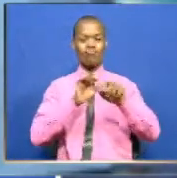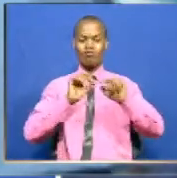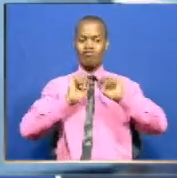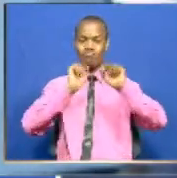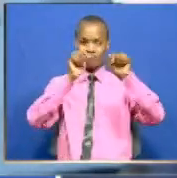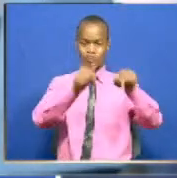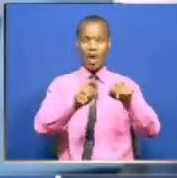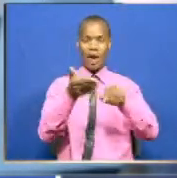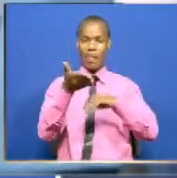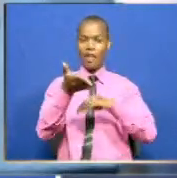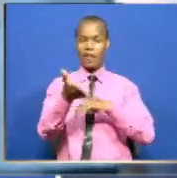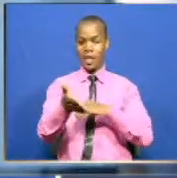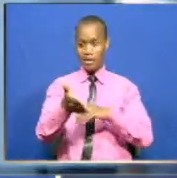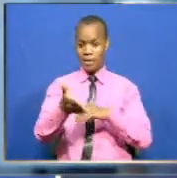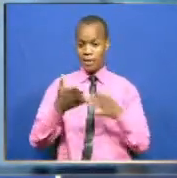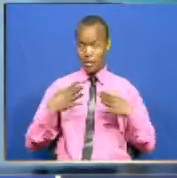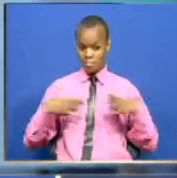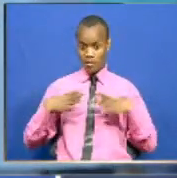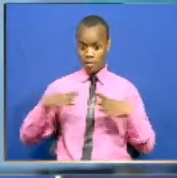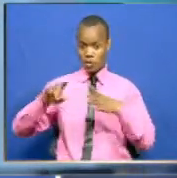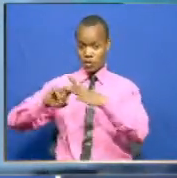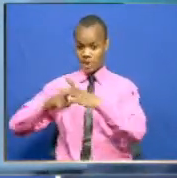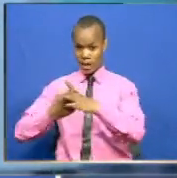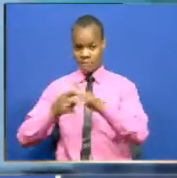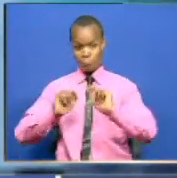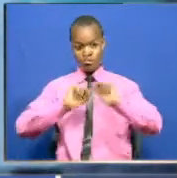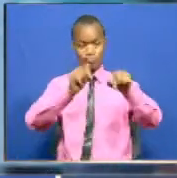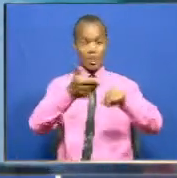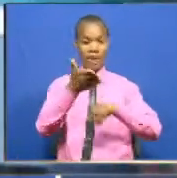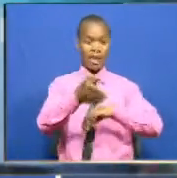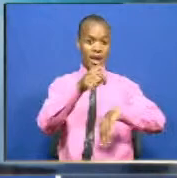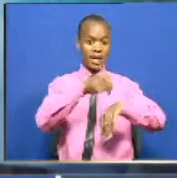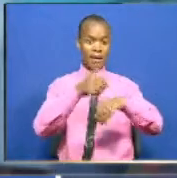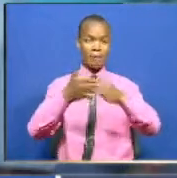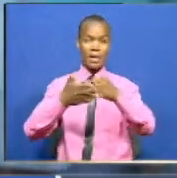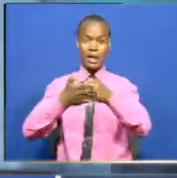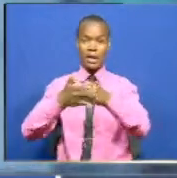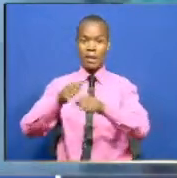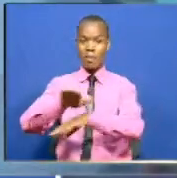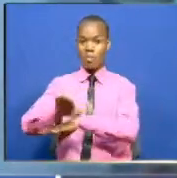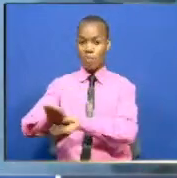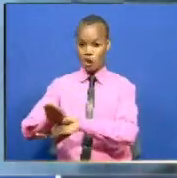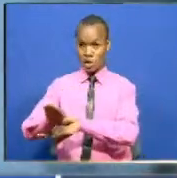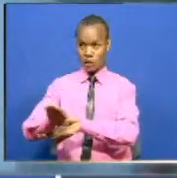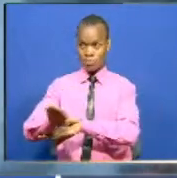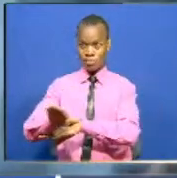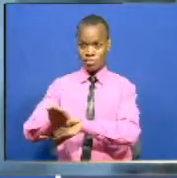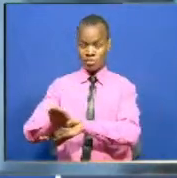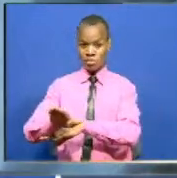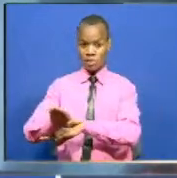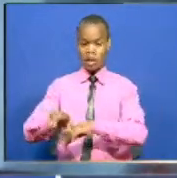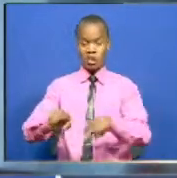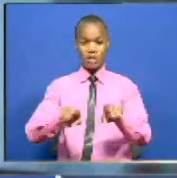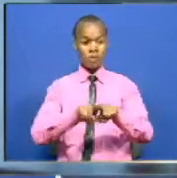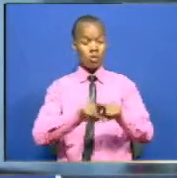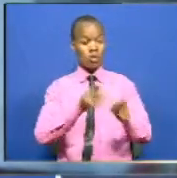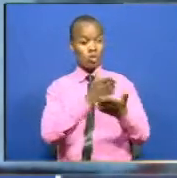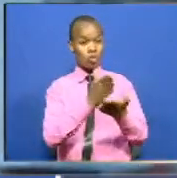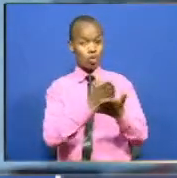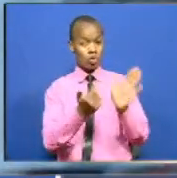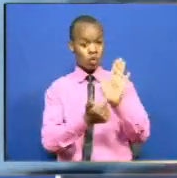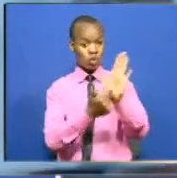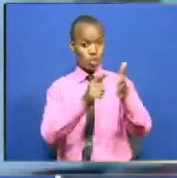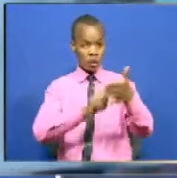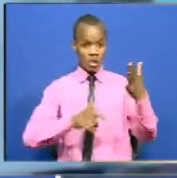in as early as 9 a.m. This shows that Kenyans really want to know their status. But then the question